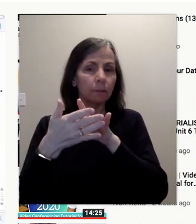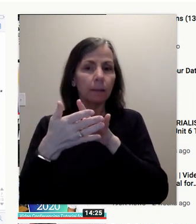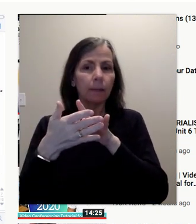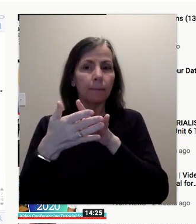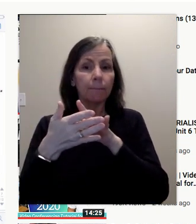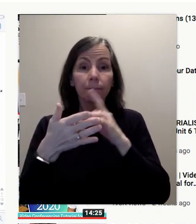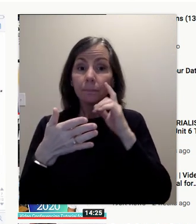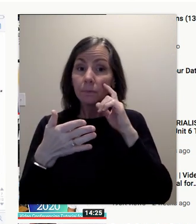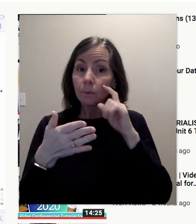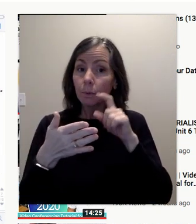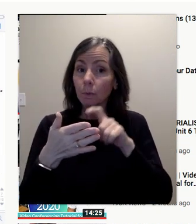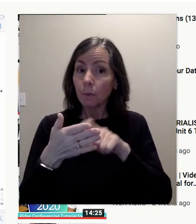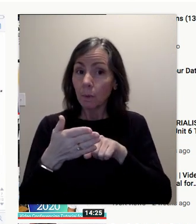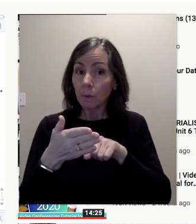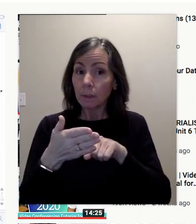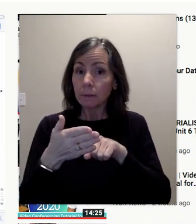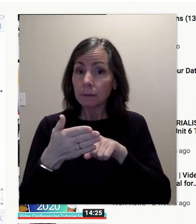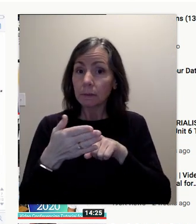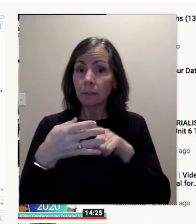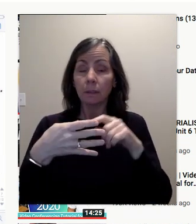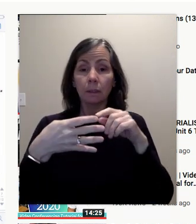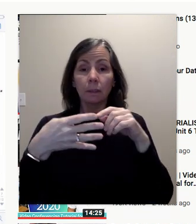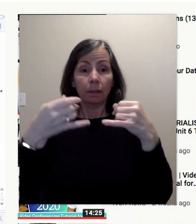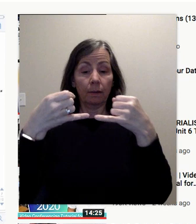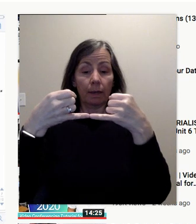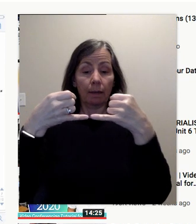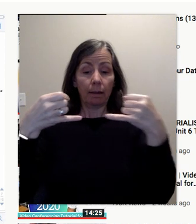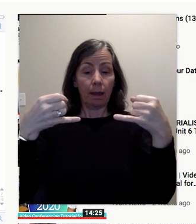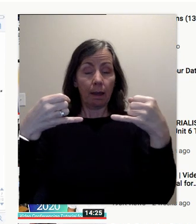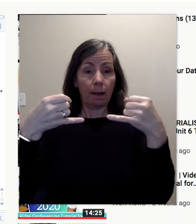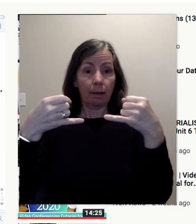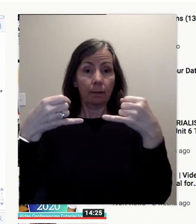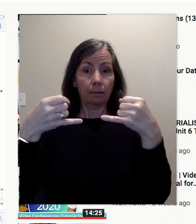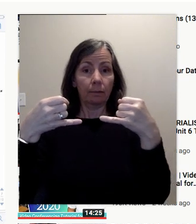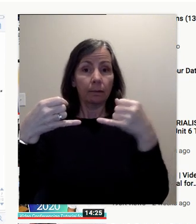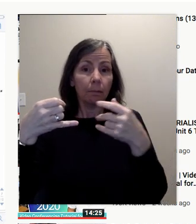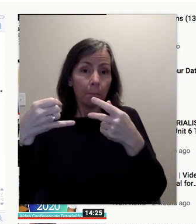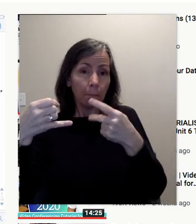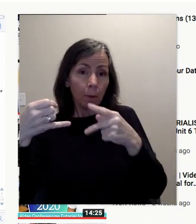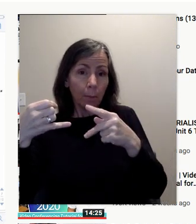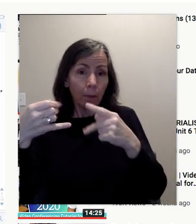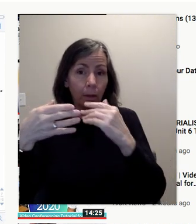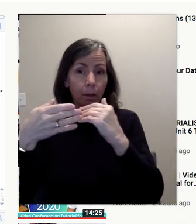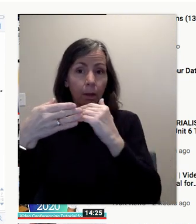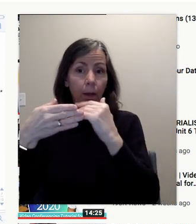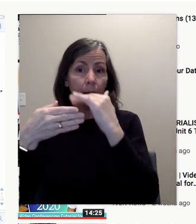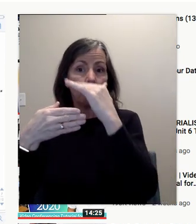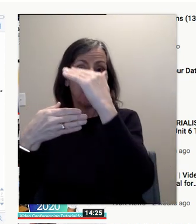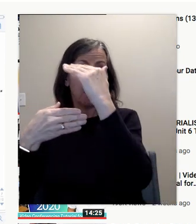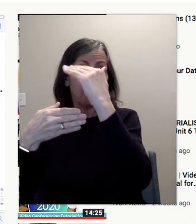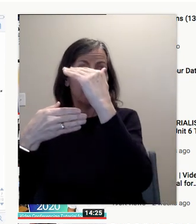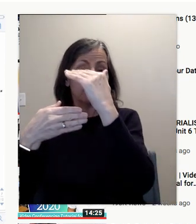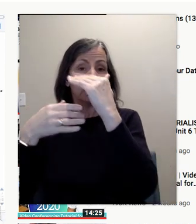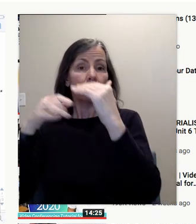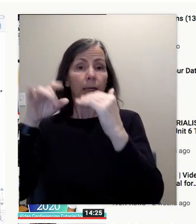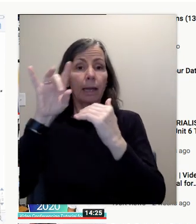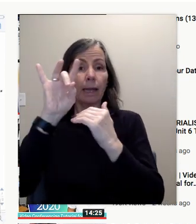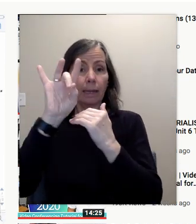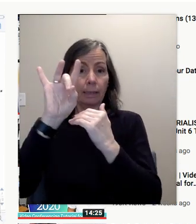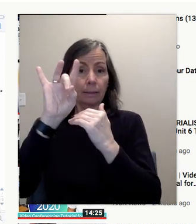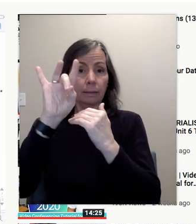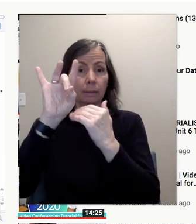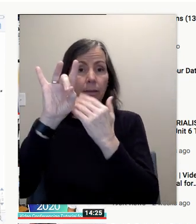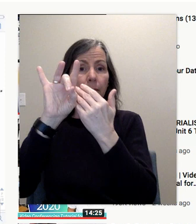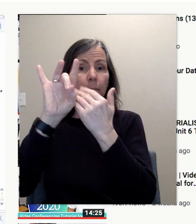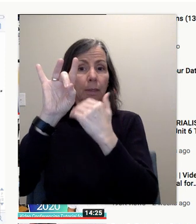Notice, above our line of symmetry, we have an 8. And right below that, we have